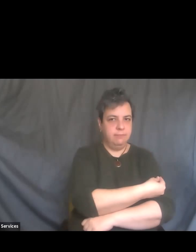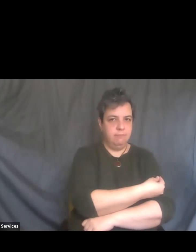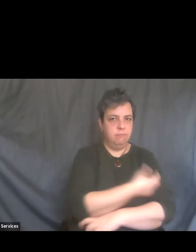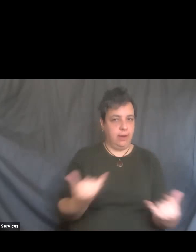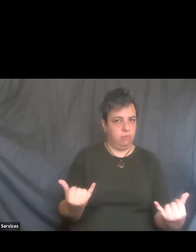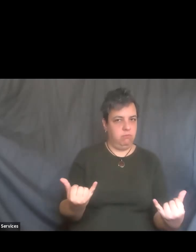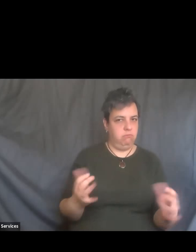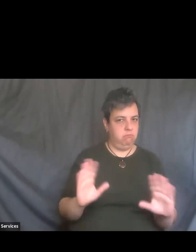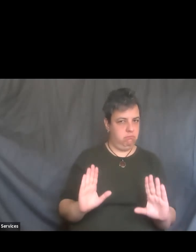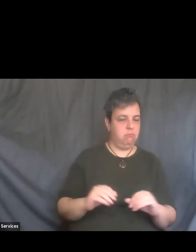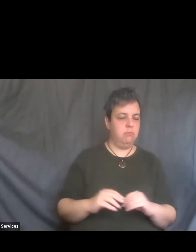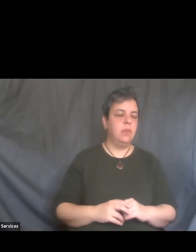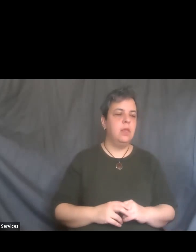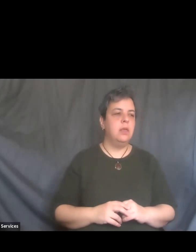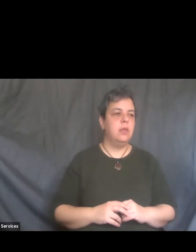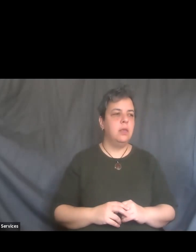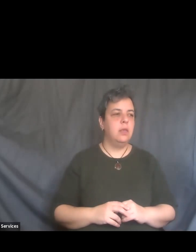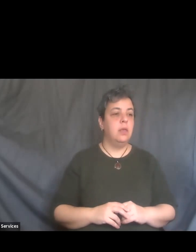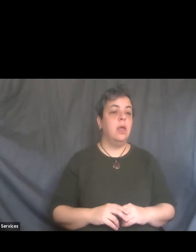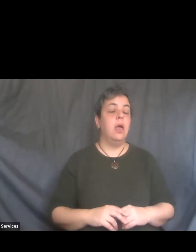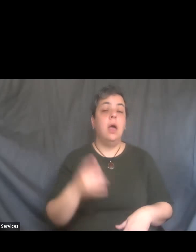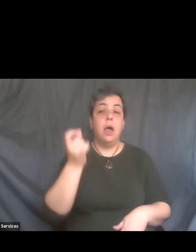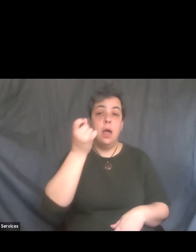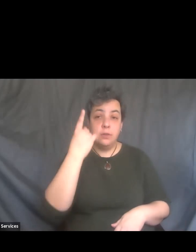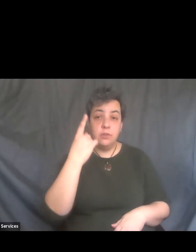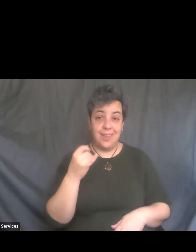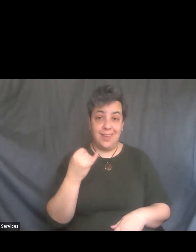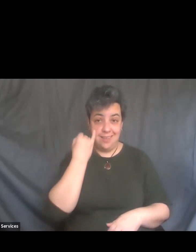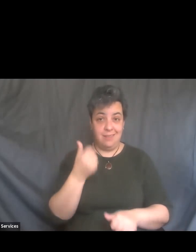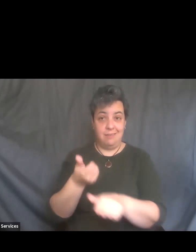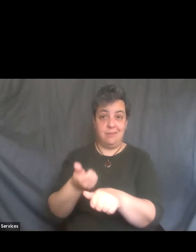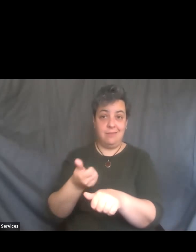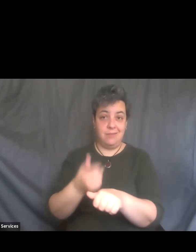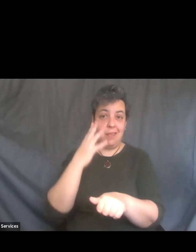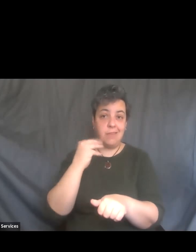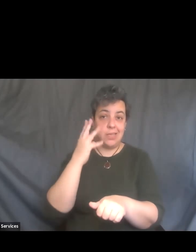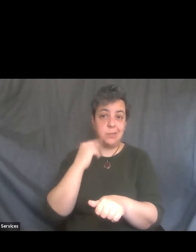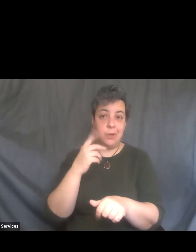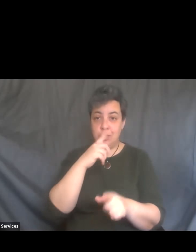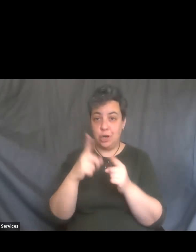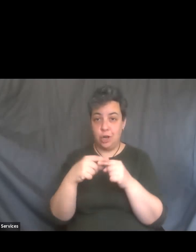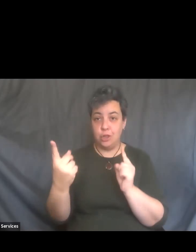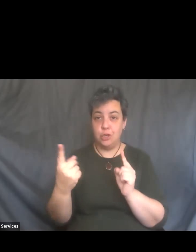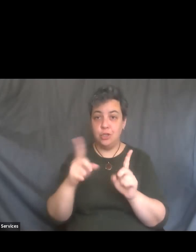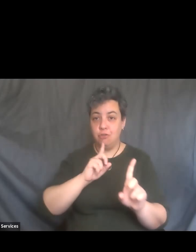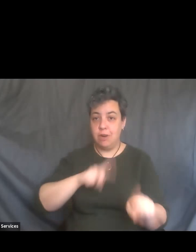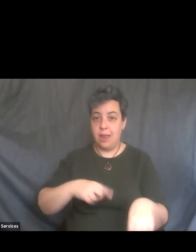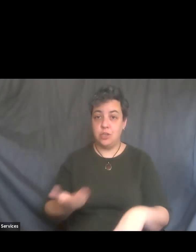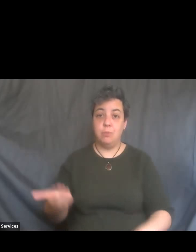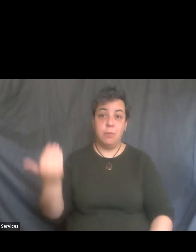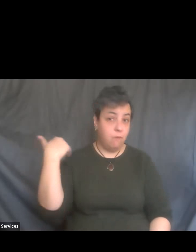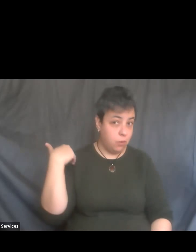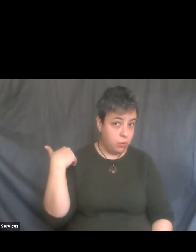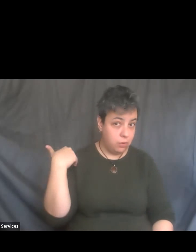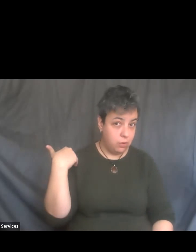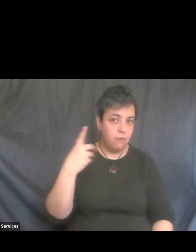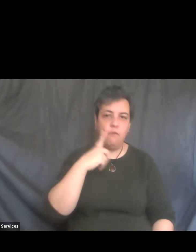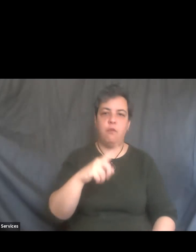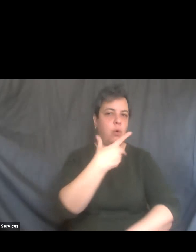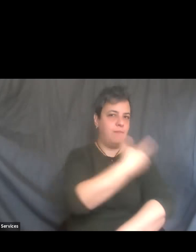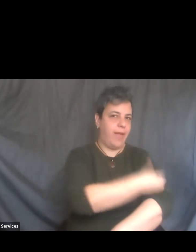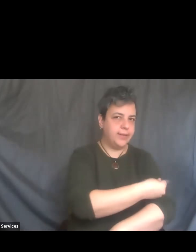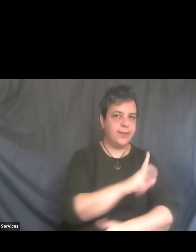if you've had allergic reactions before to any vaccine or to injectable medicine, I